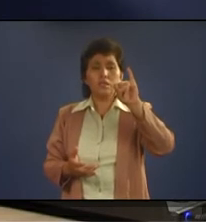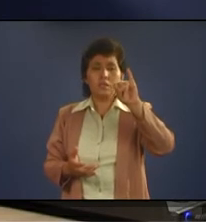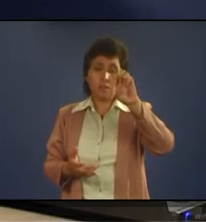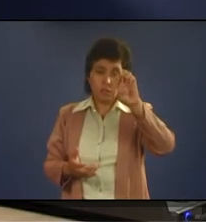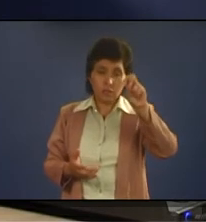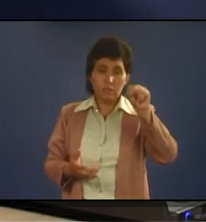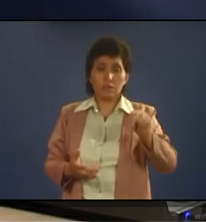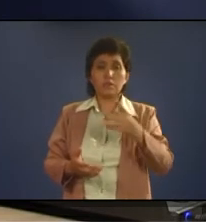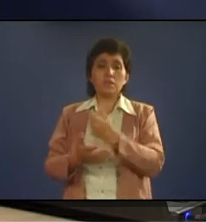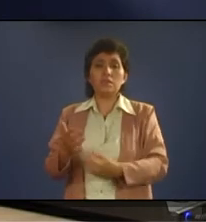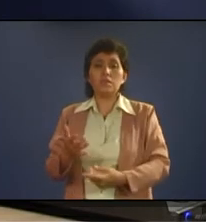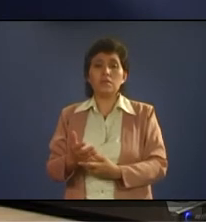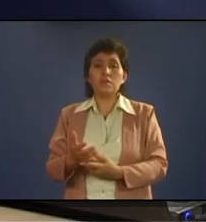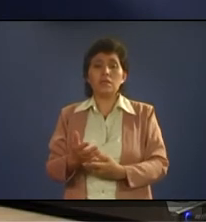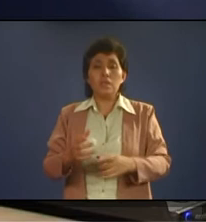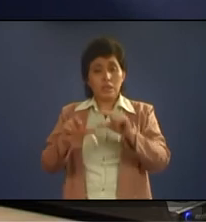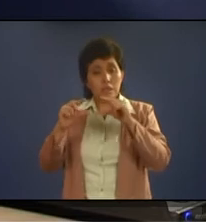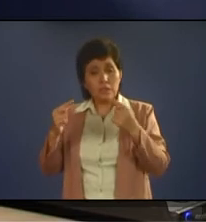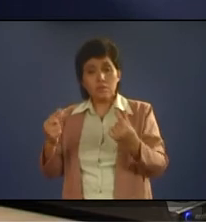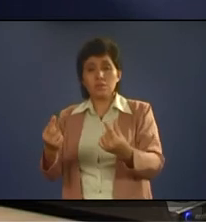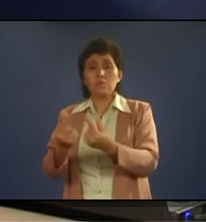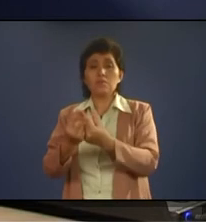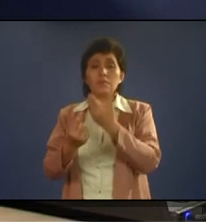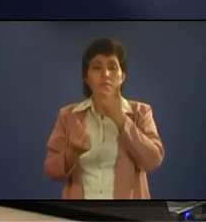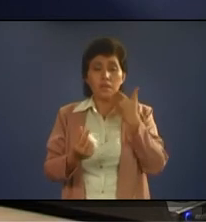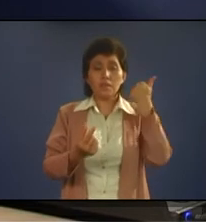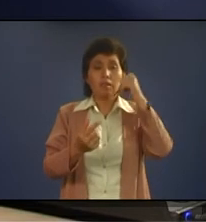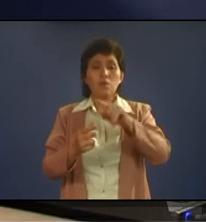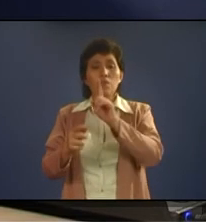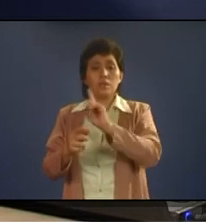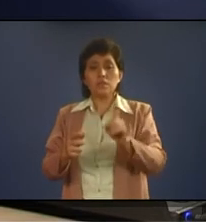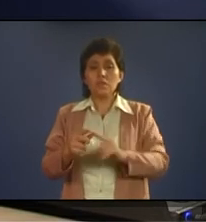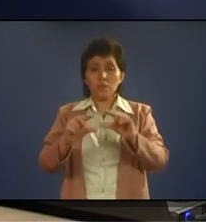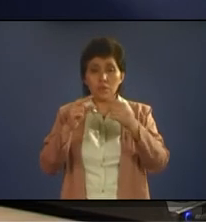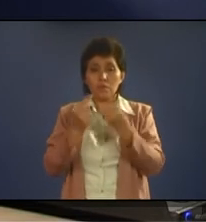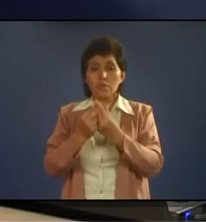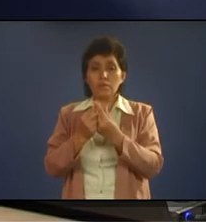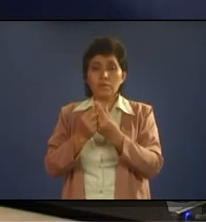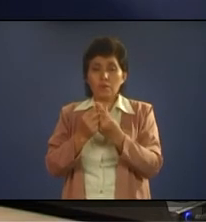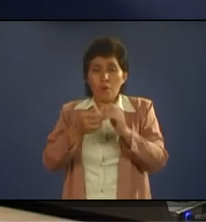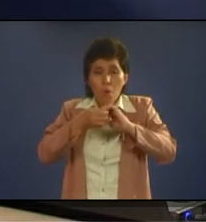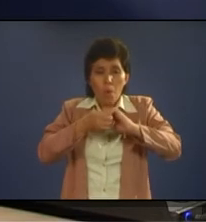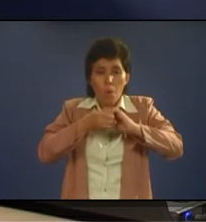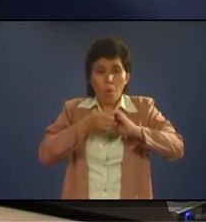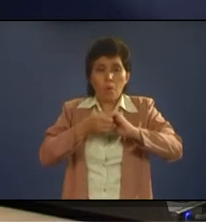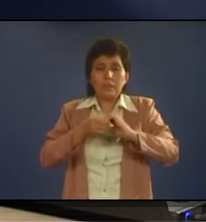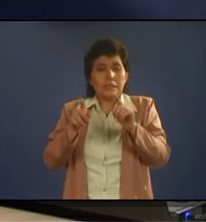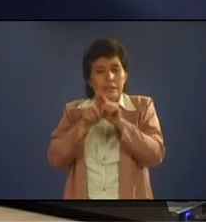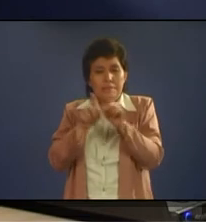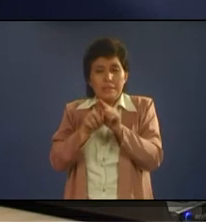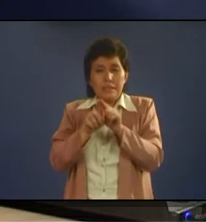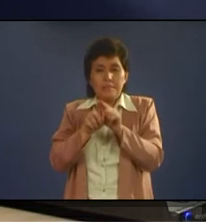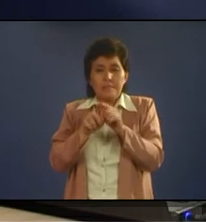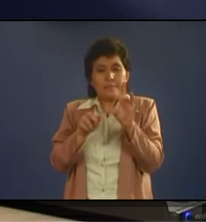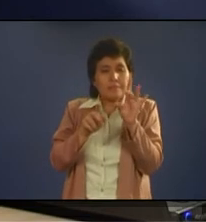the stickier is your group, the better is your group. Now, when a group is sticky enough, like a glue, it means that